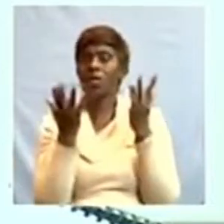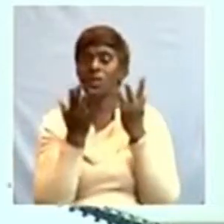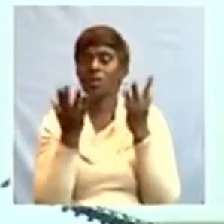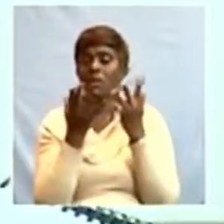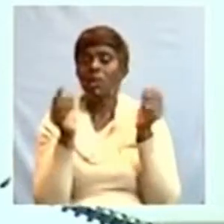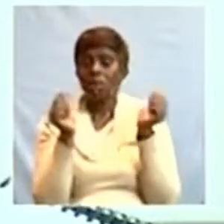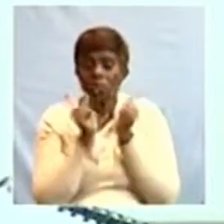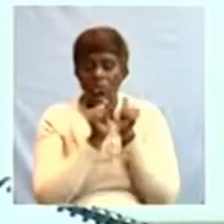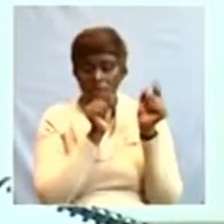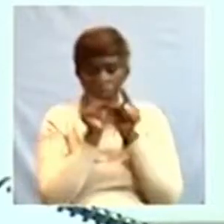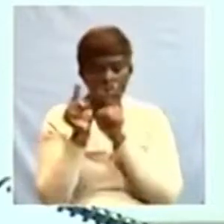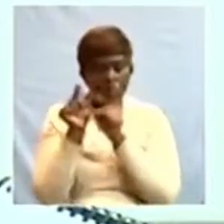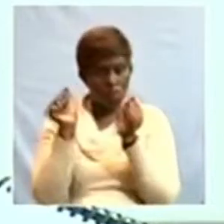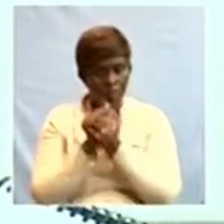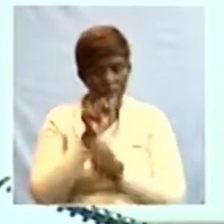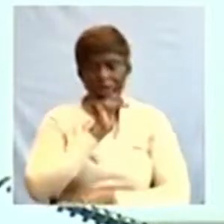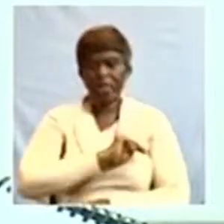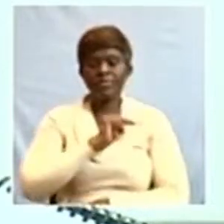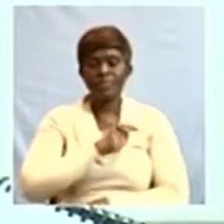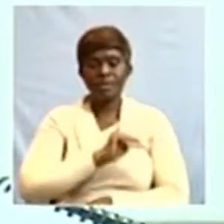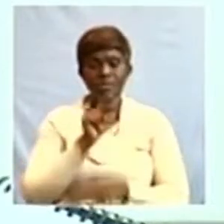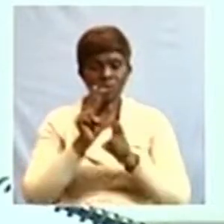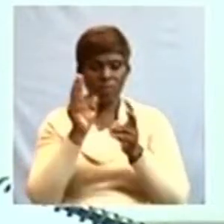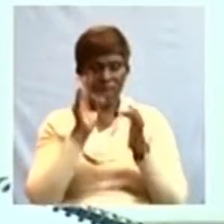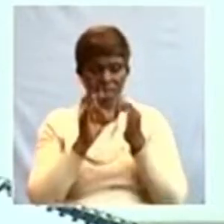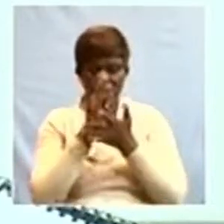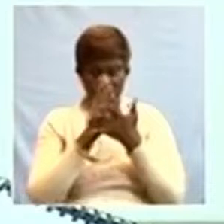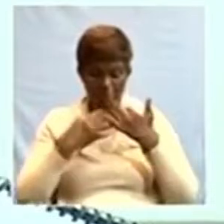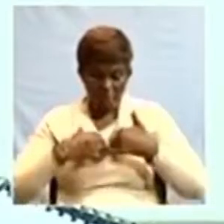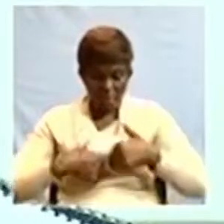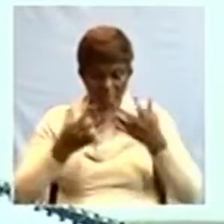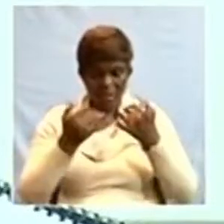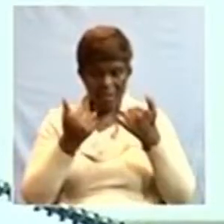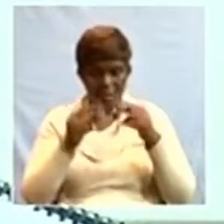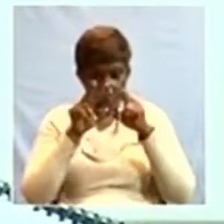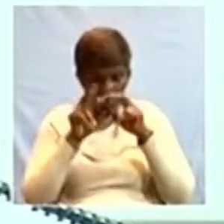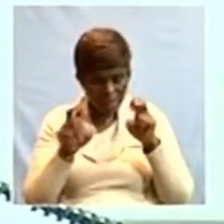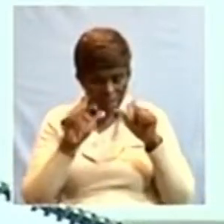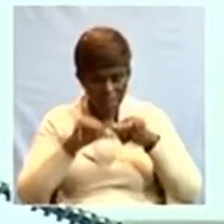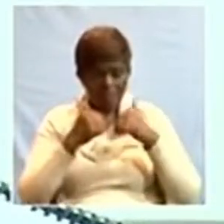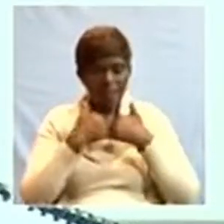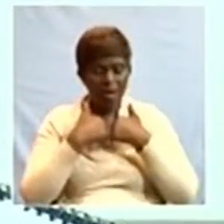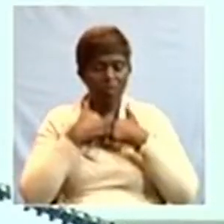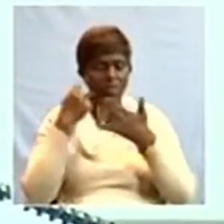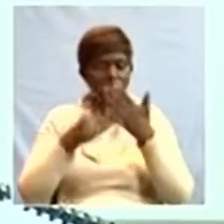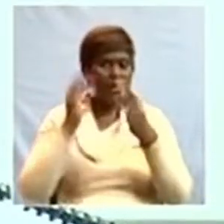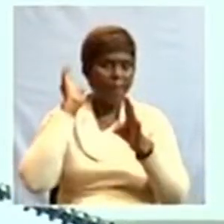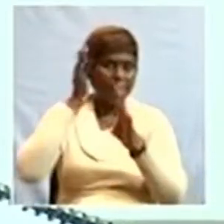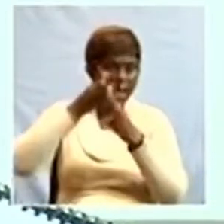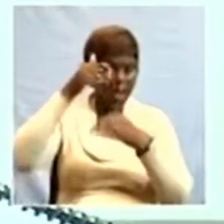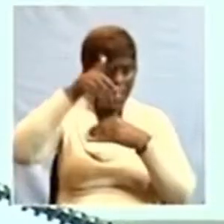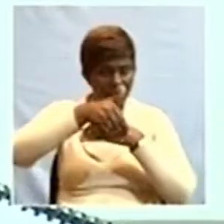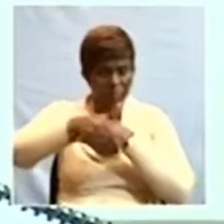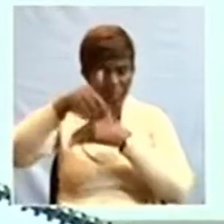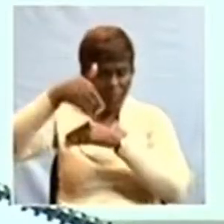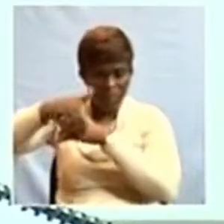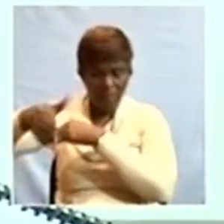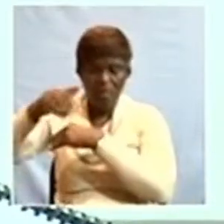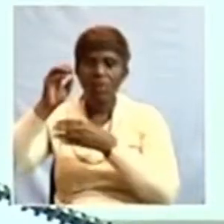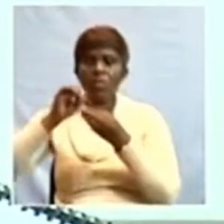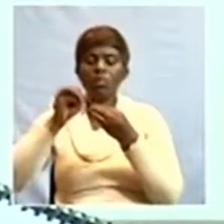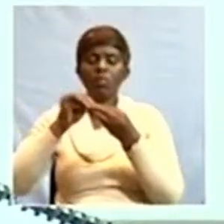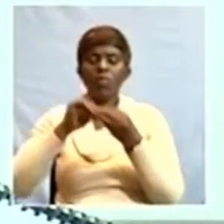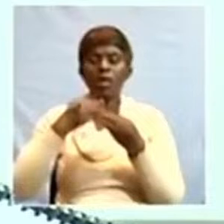and also with NAPSA. So if somebody wants to check, we actually had registers.